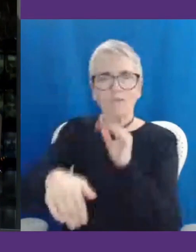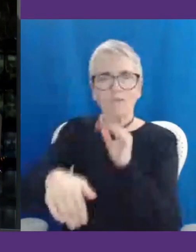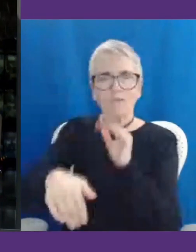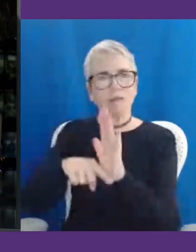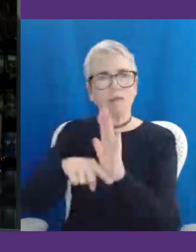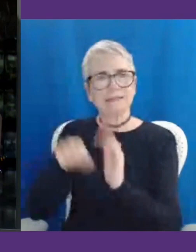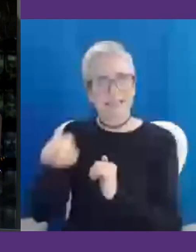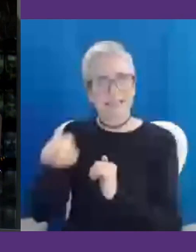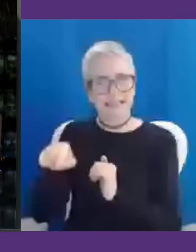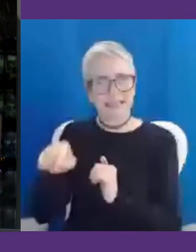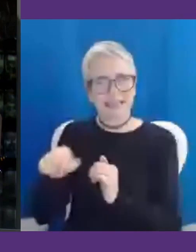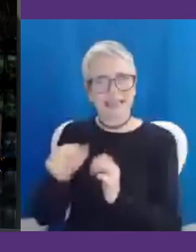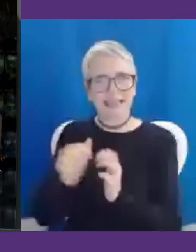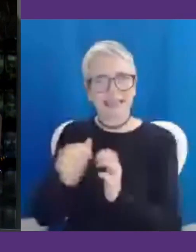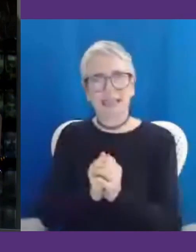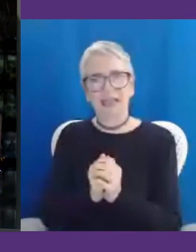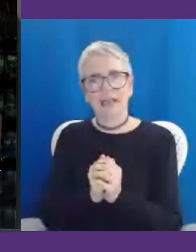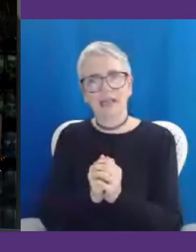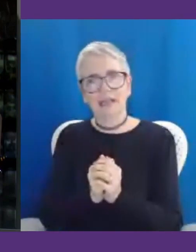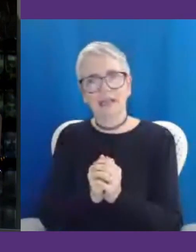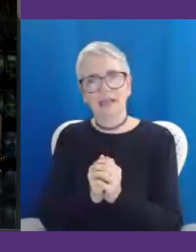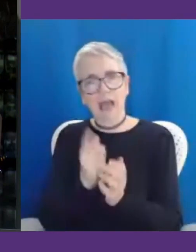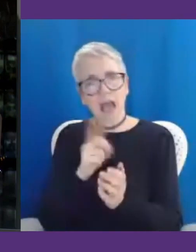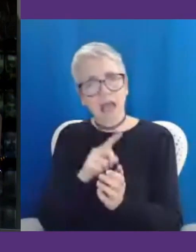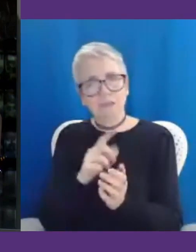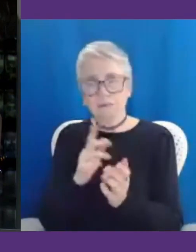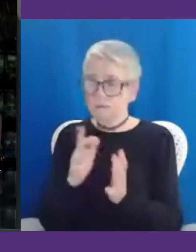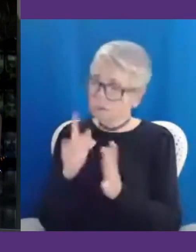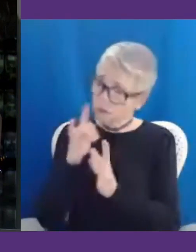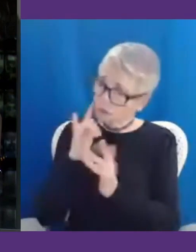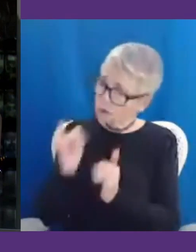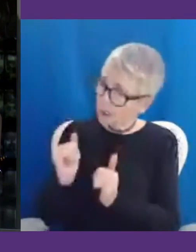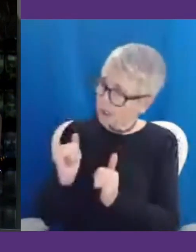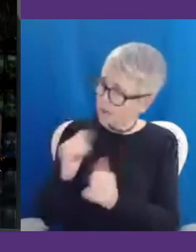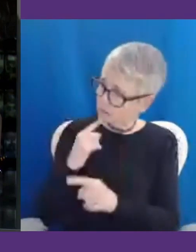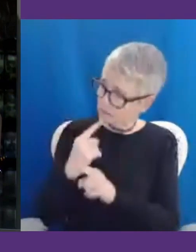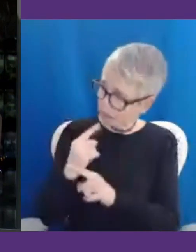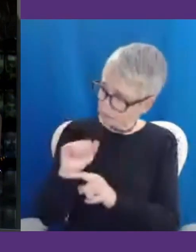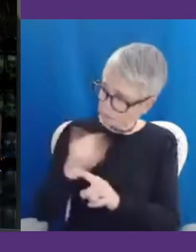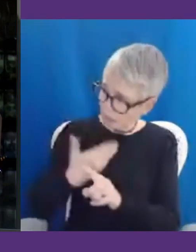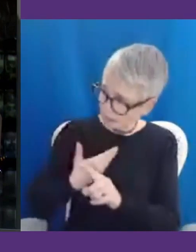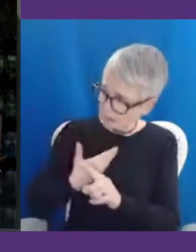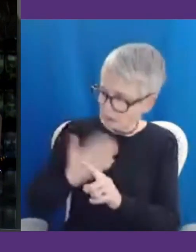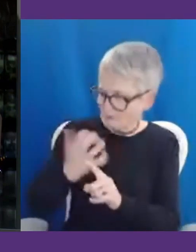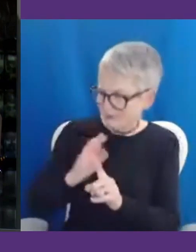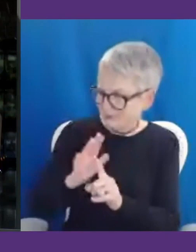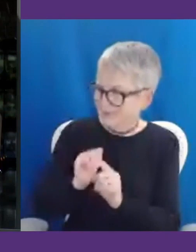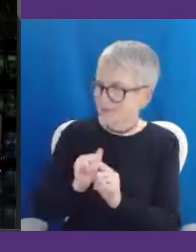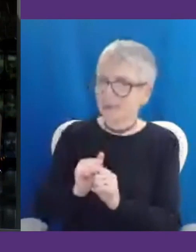let's say, on rights? Sorry. Being part of